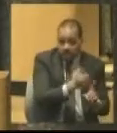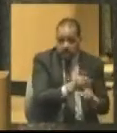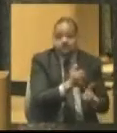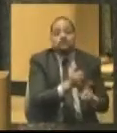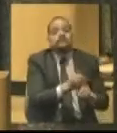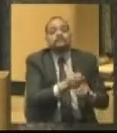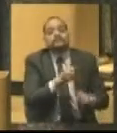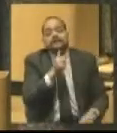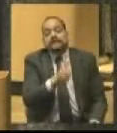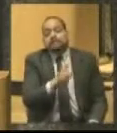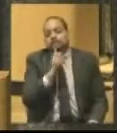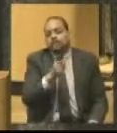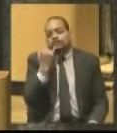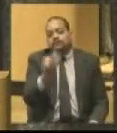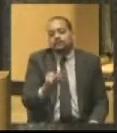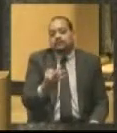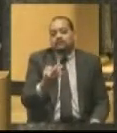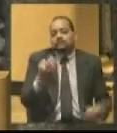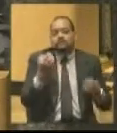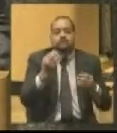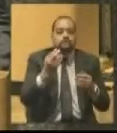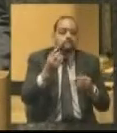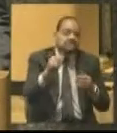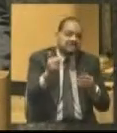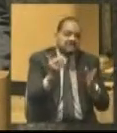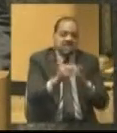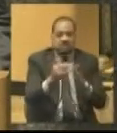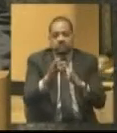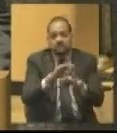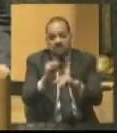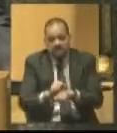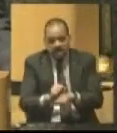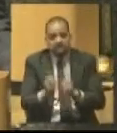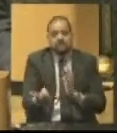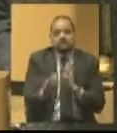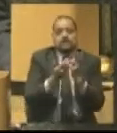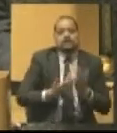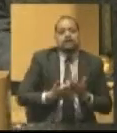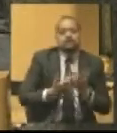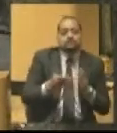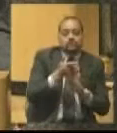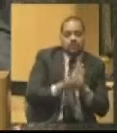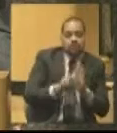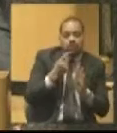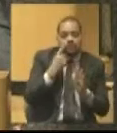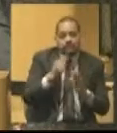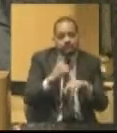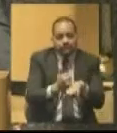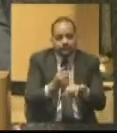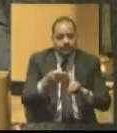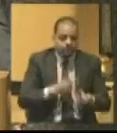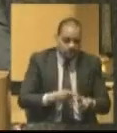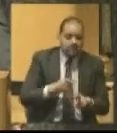thousands of slaves in southern Louisiana met the criteria for emancipation established by the First Confiscation Act or the August